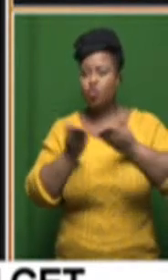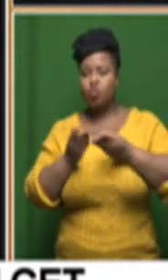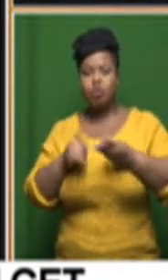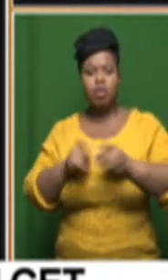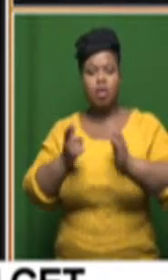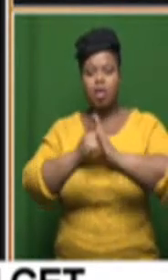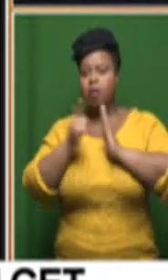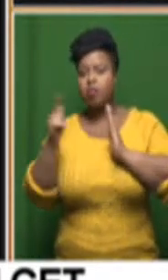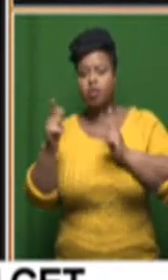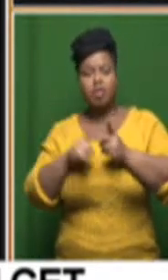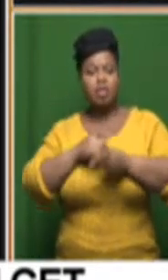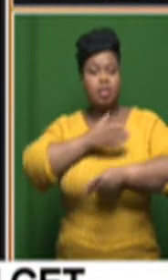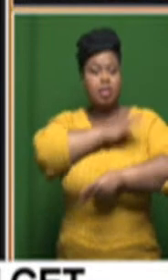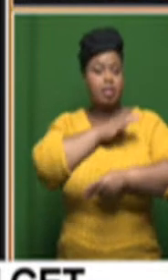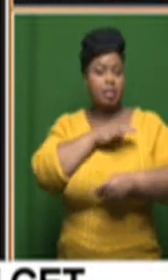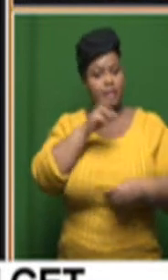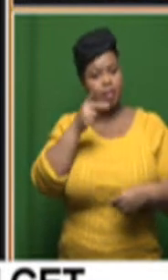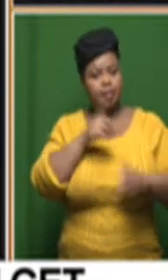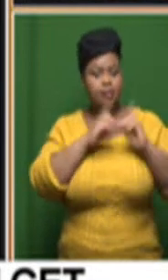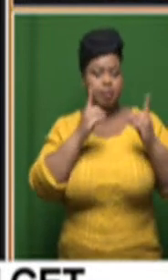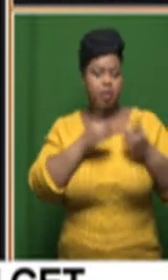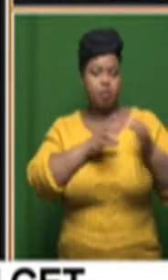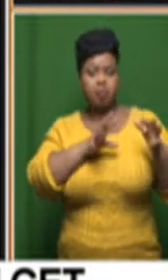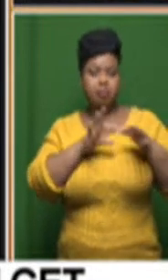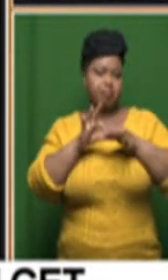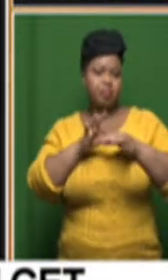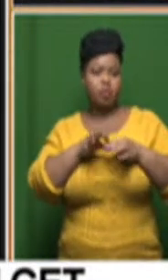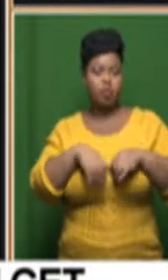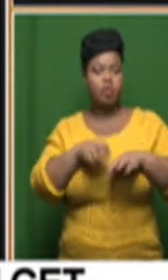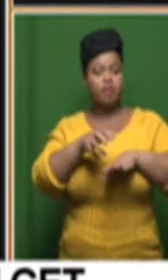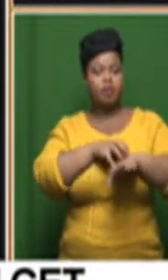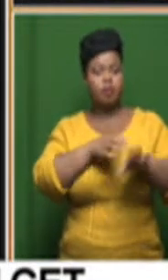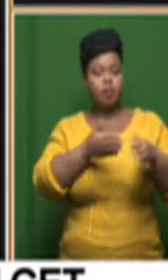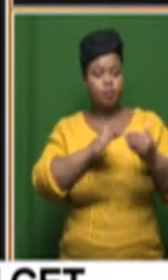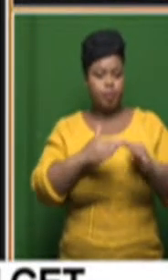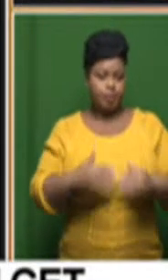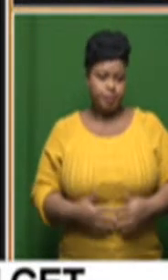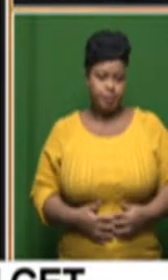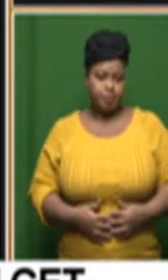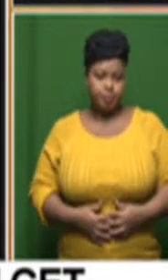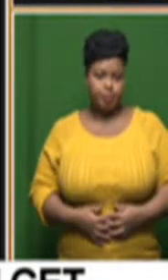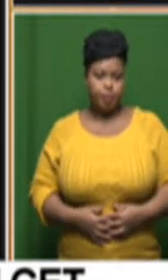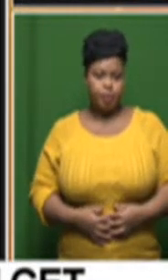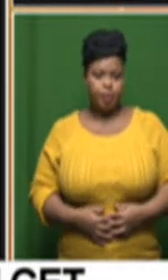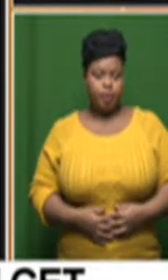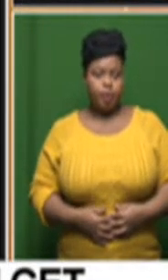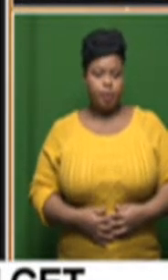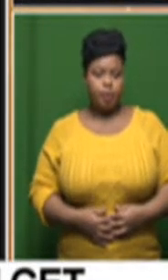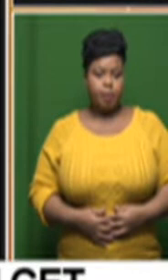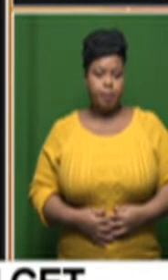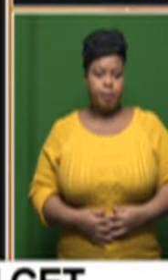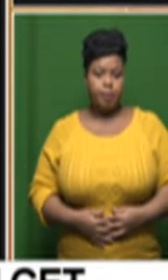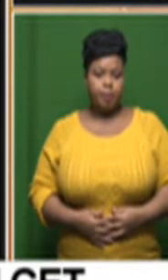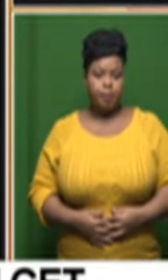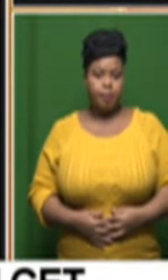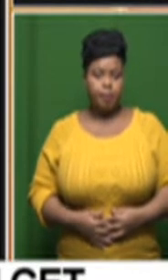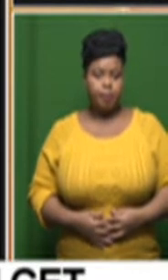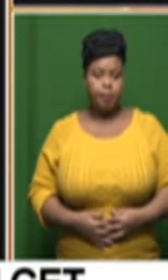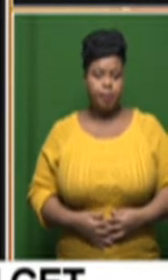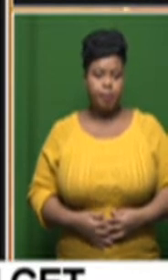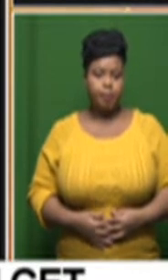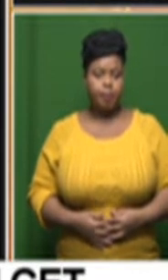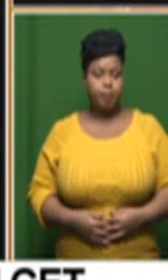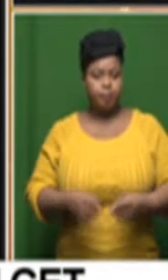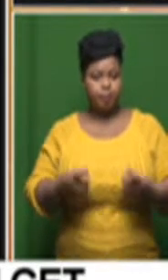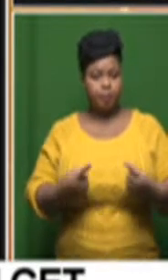other departments, and then we link up with all the farming communities. When we